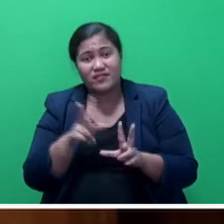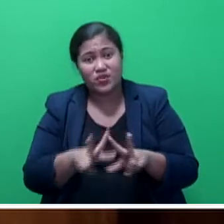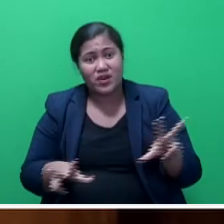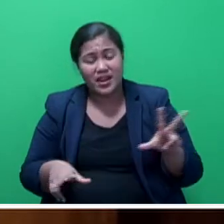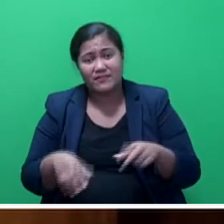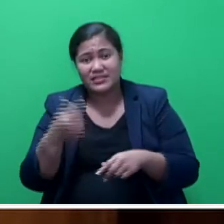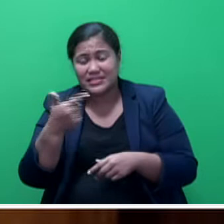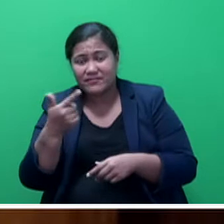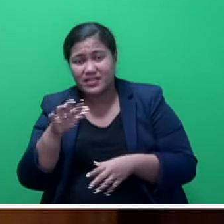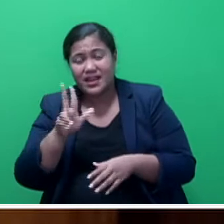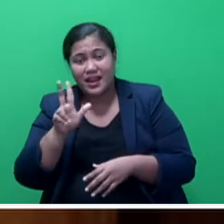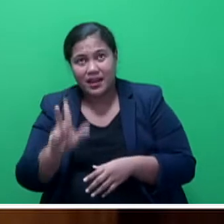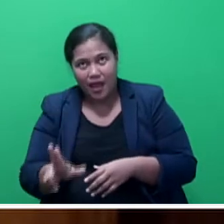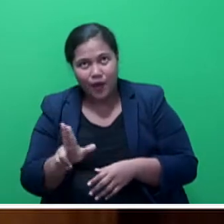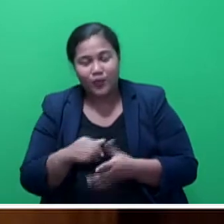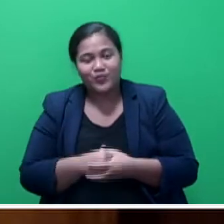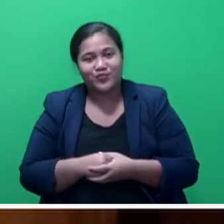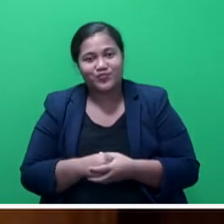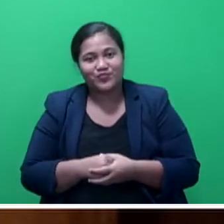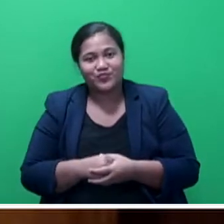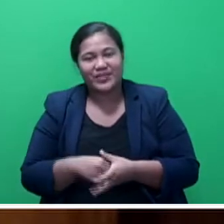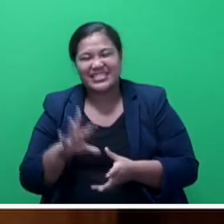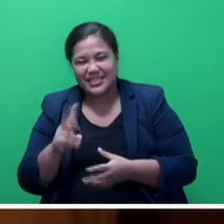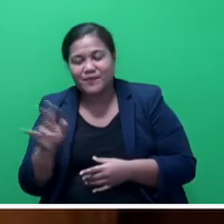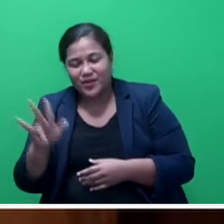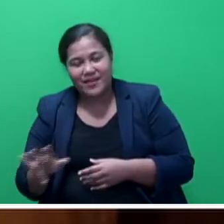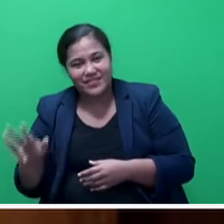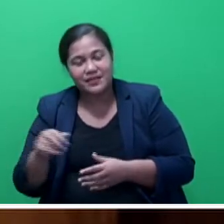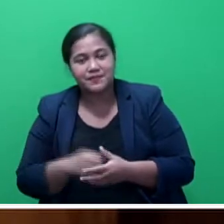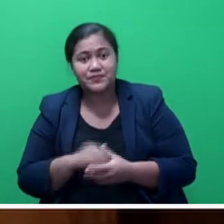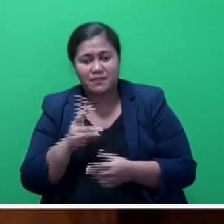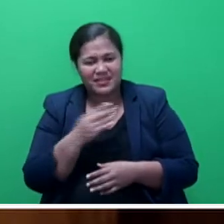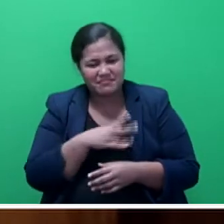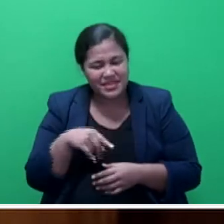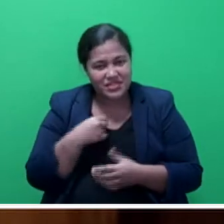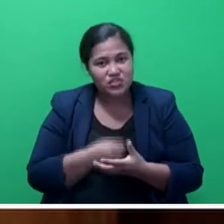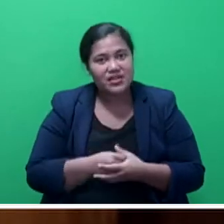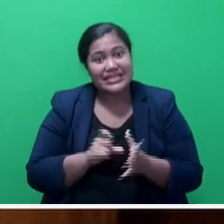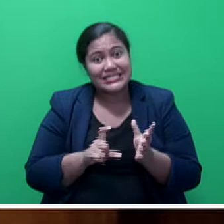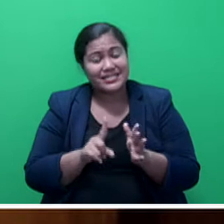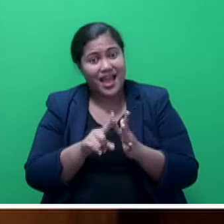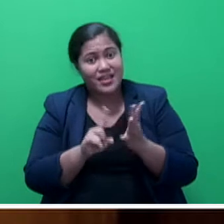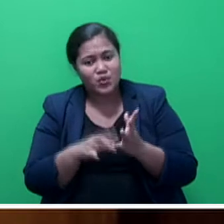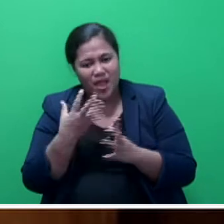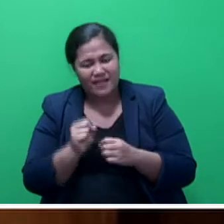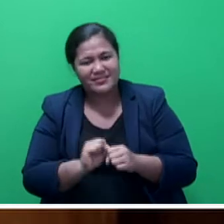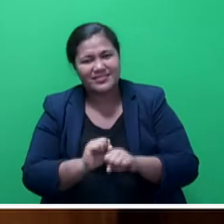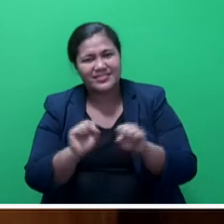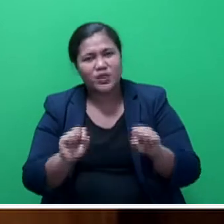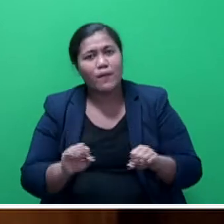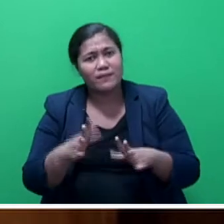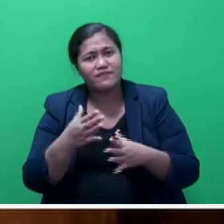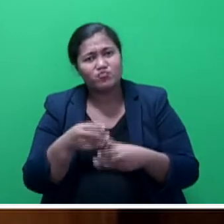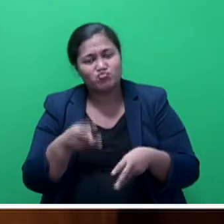the Lomaiviti group. Immediately after this, the Ministry and the CIU prepared a scope of works, because it